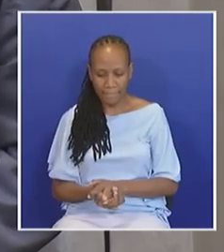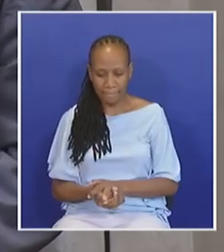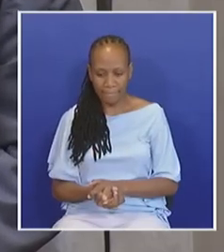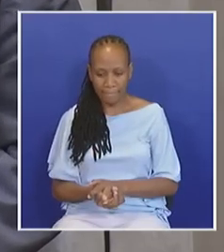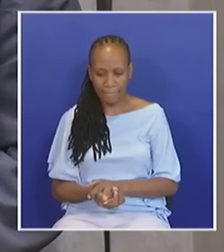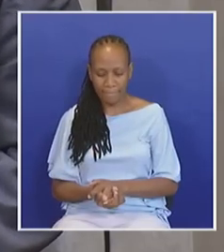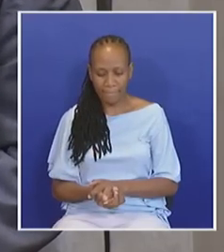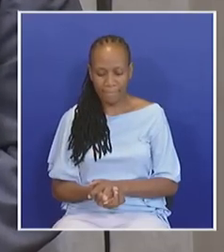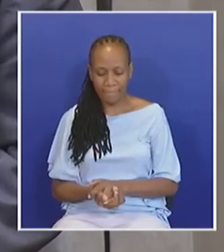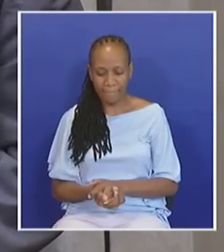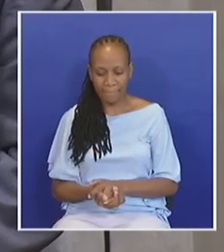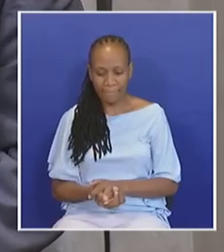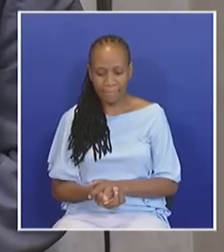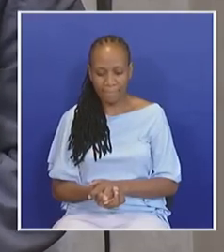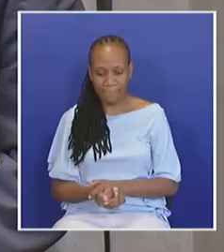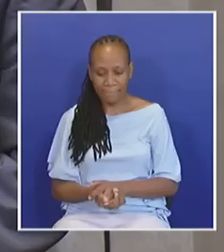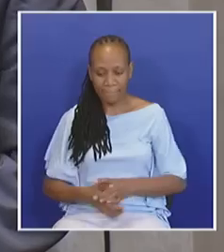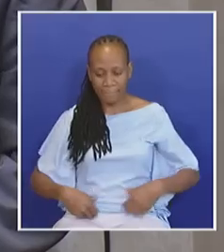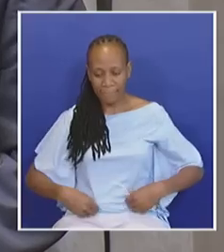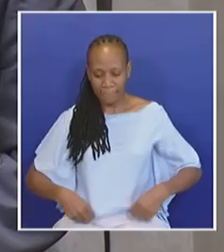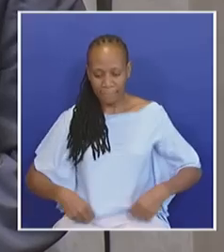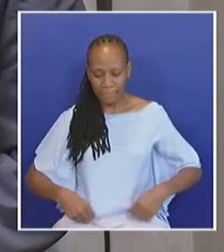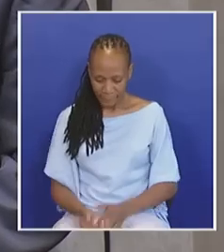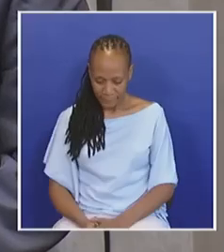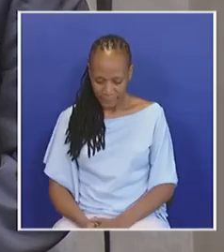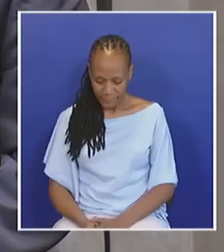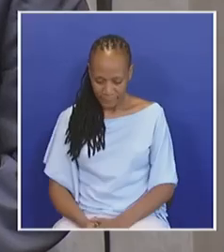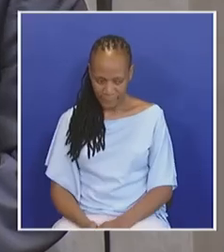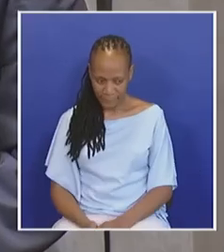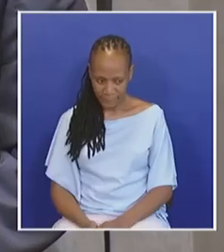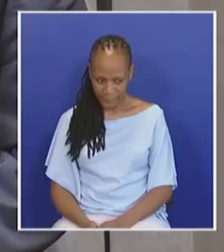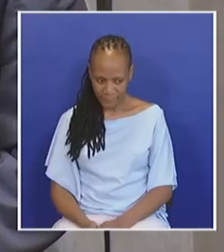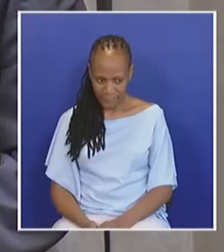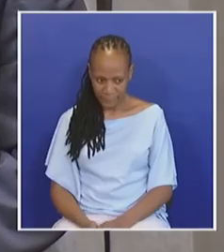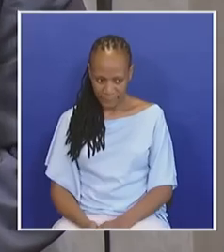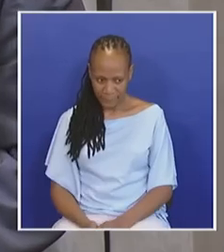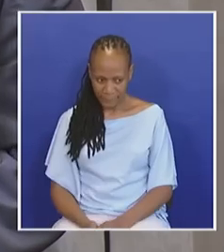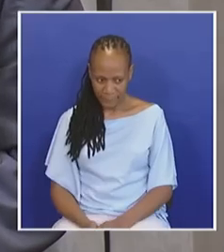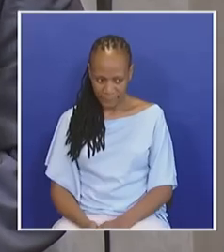kgetlhologanyo ya bong, kgetho ya tsa